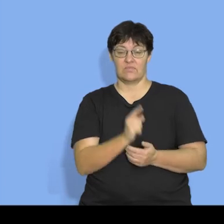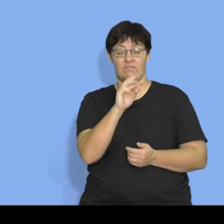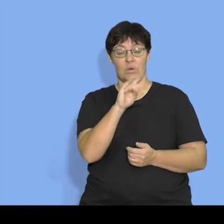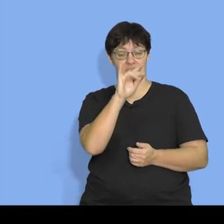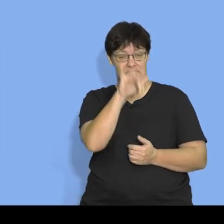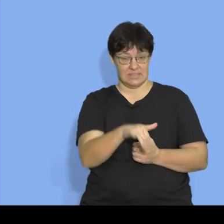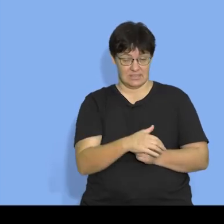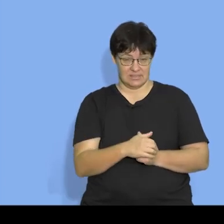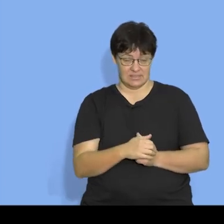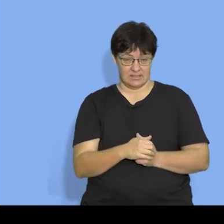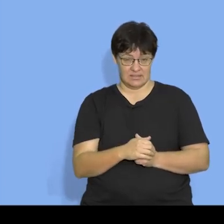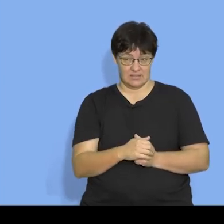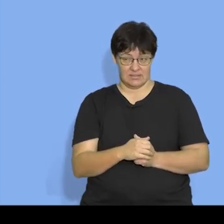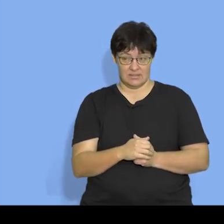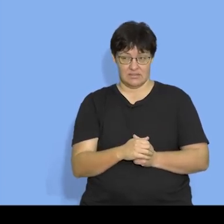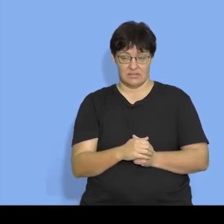velocity